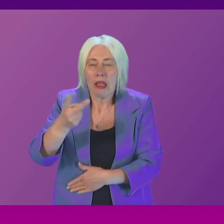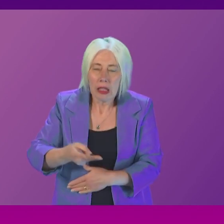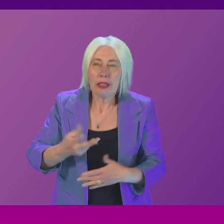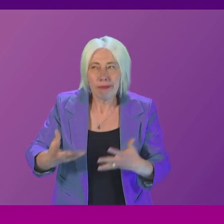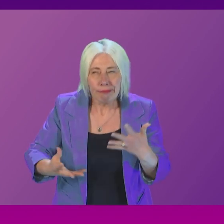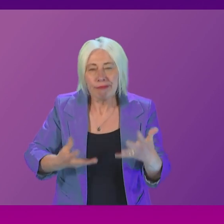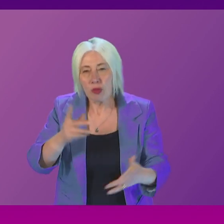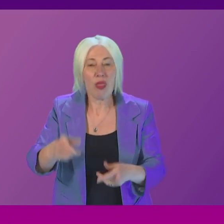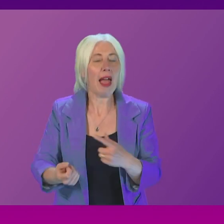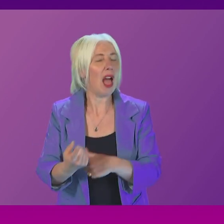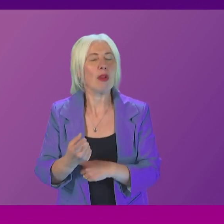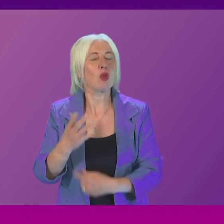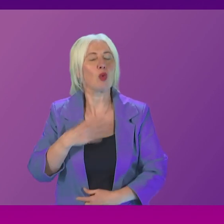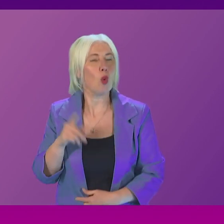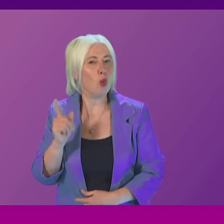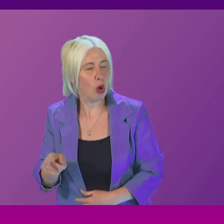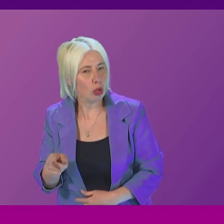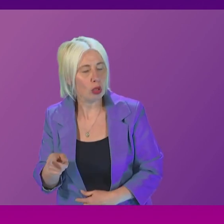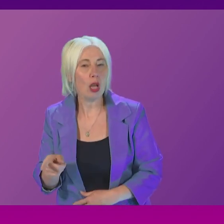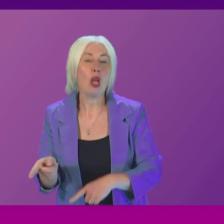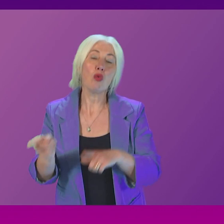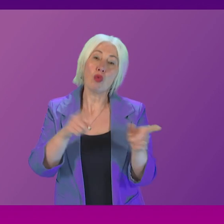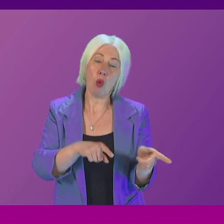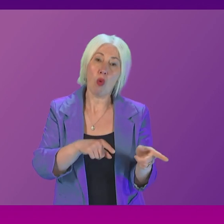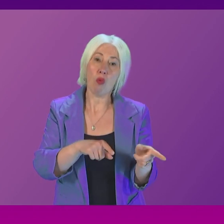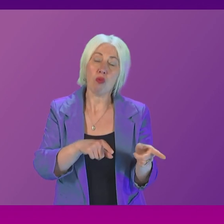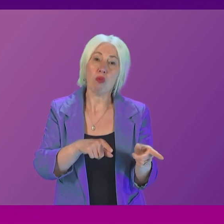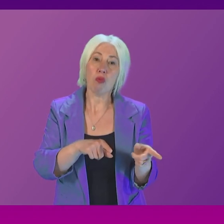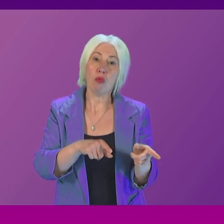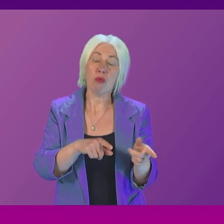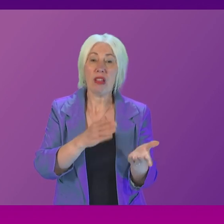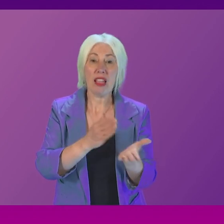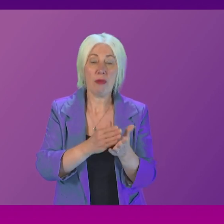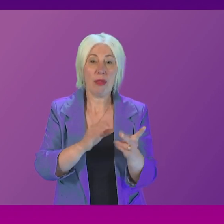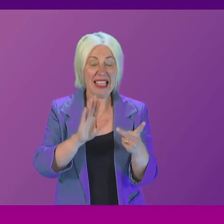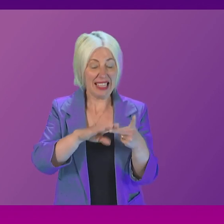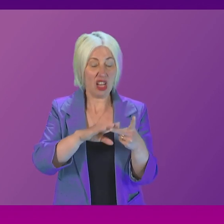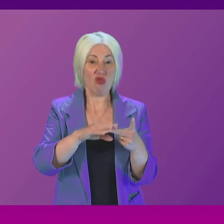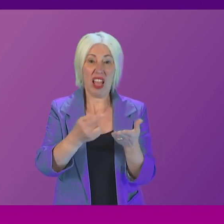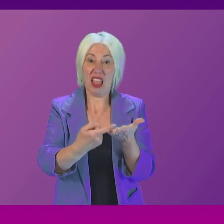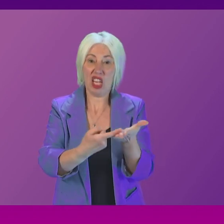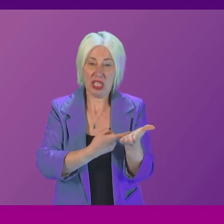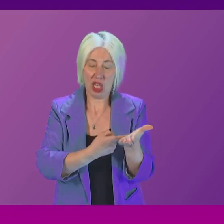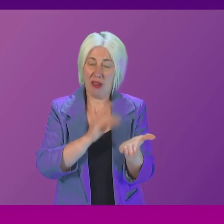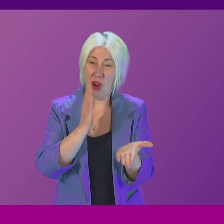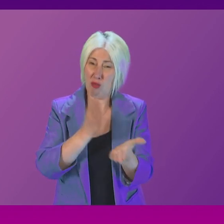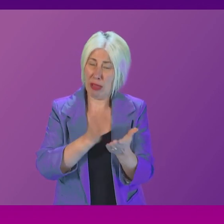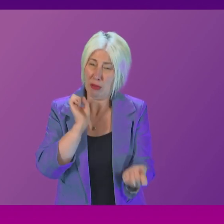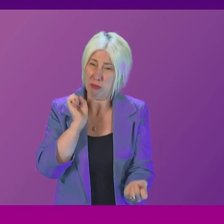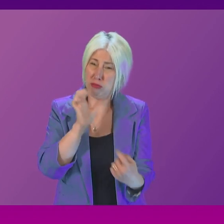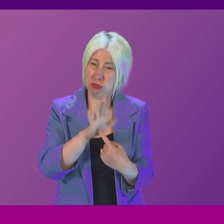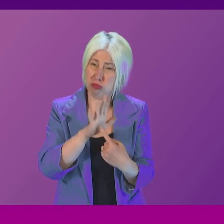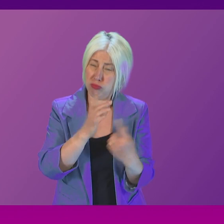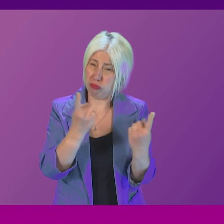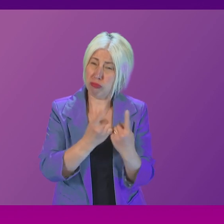that involves, versus, of course, a secondary legislation for a really important